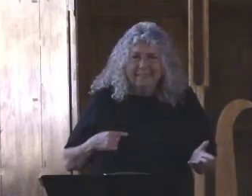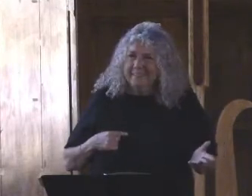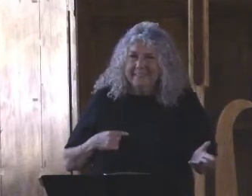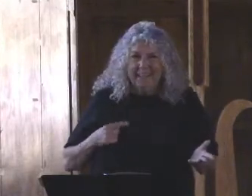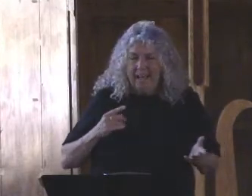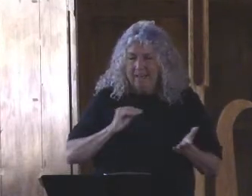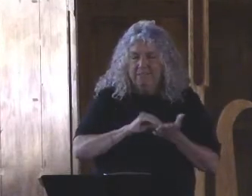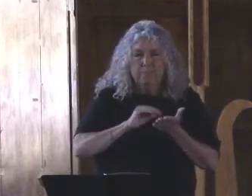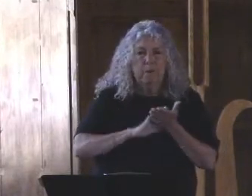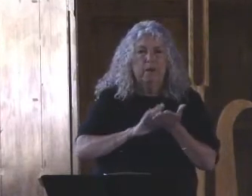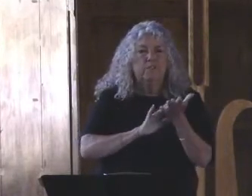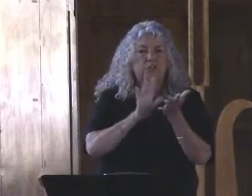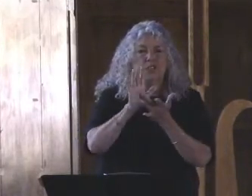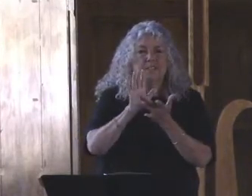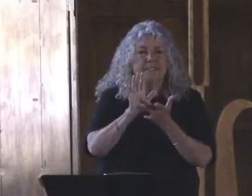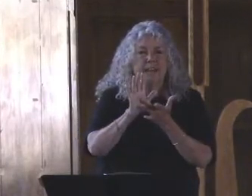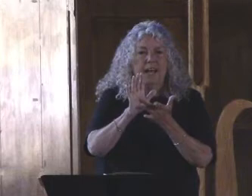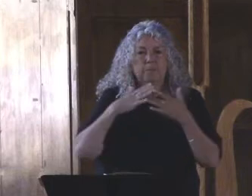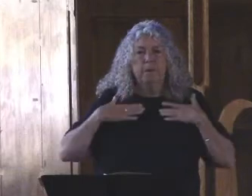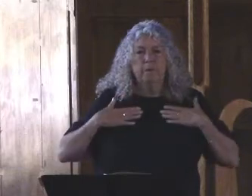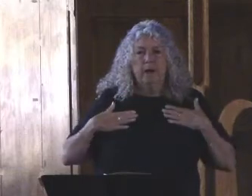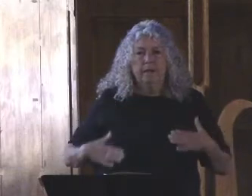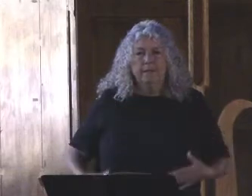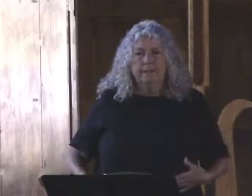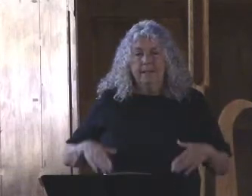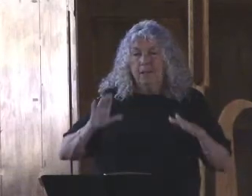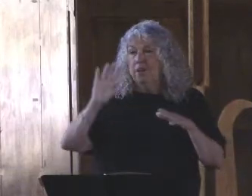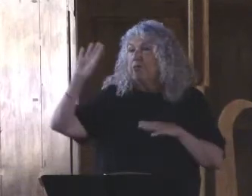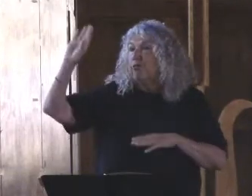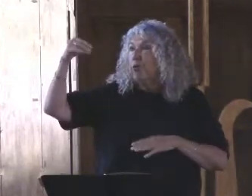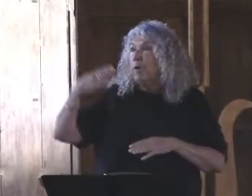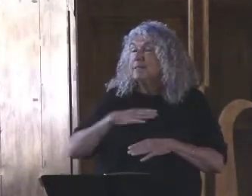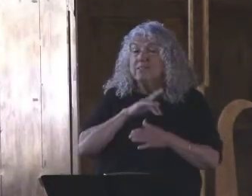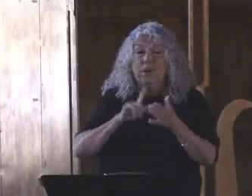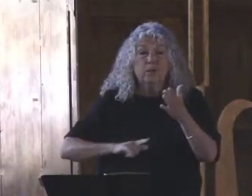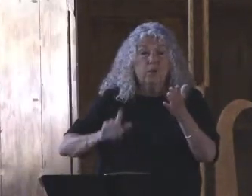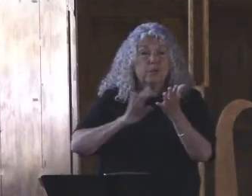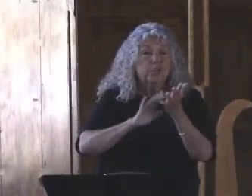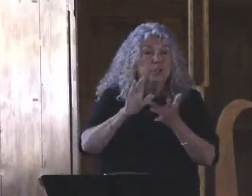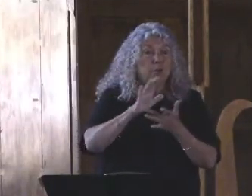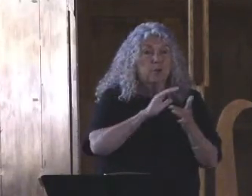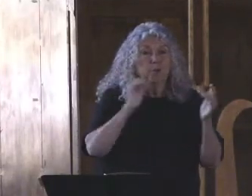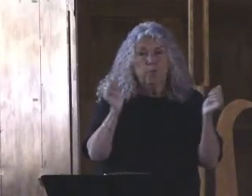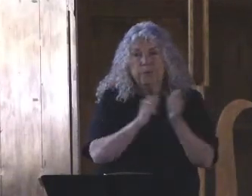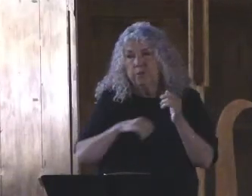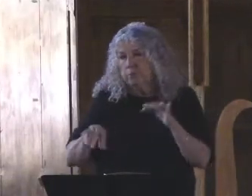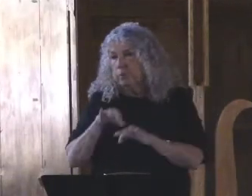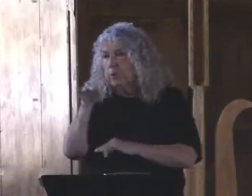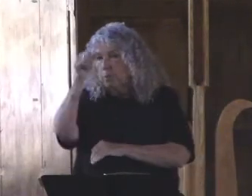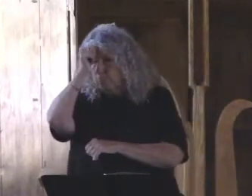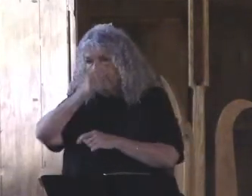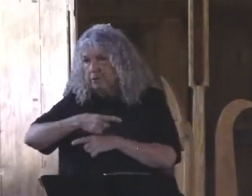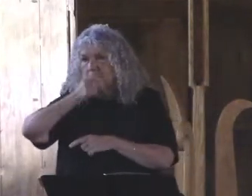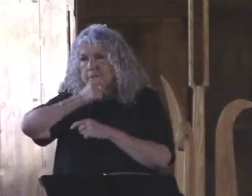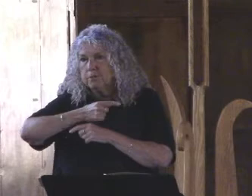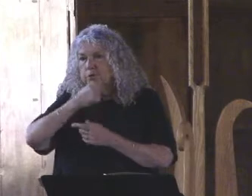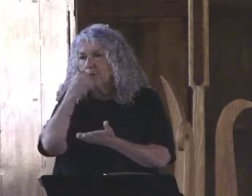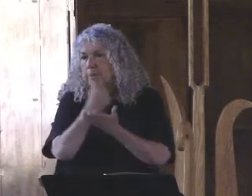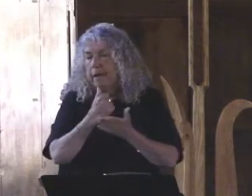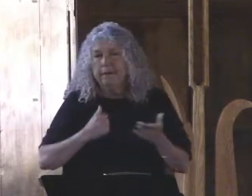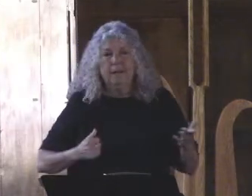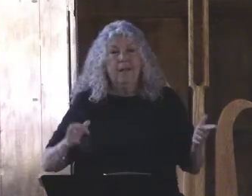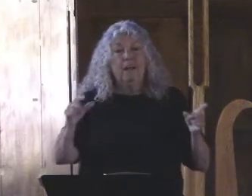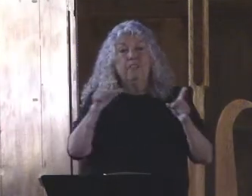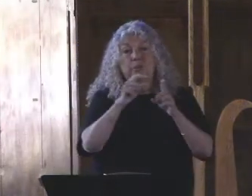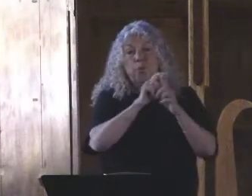bear the marks of Jesus on my body. The grace of our Lord Jesus Christ be with your spirit, brothers and sisters. Amen.